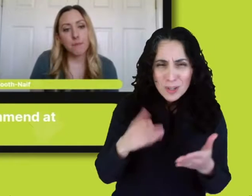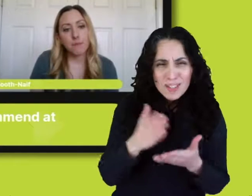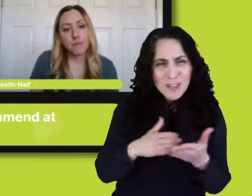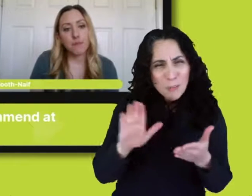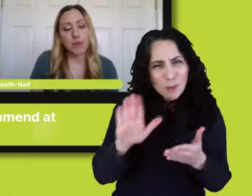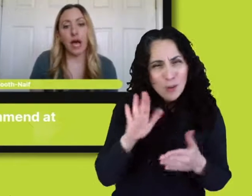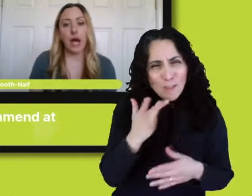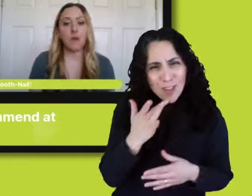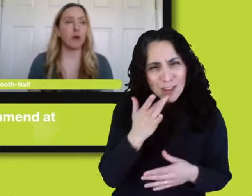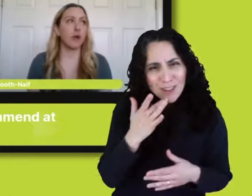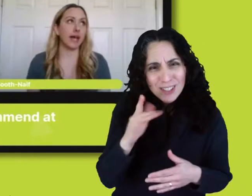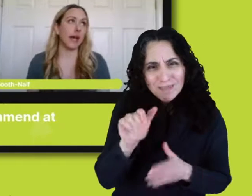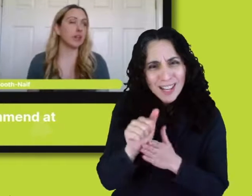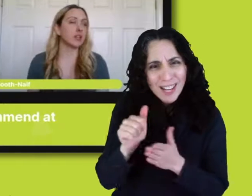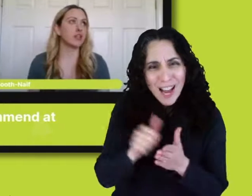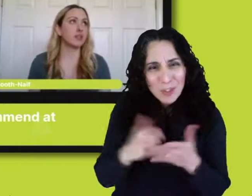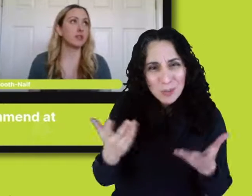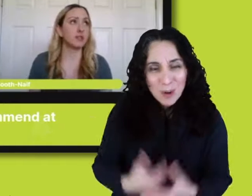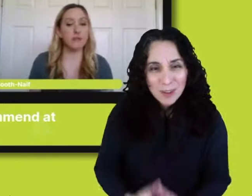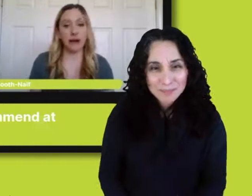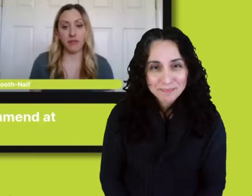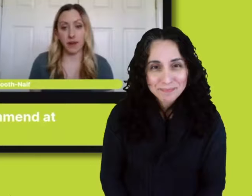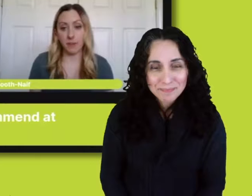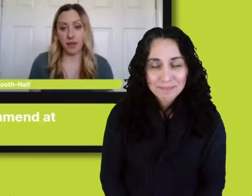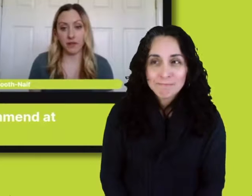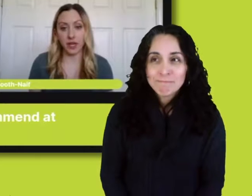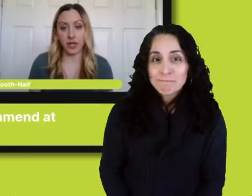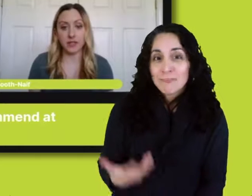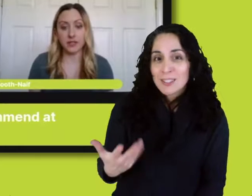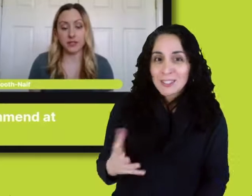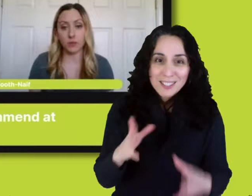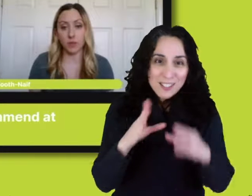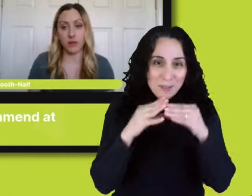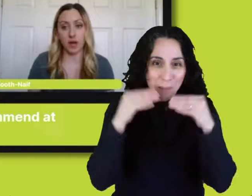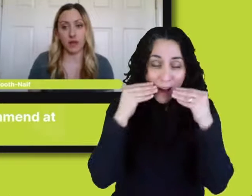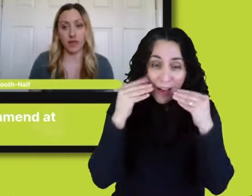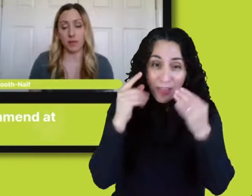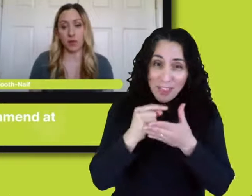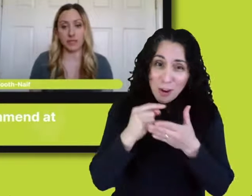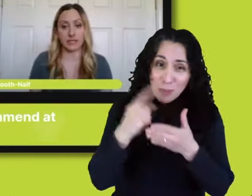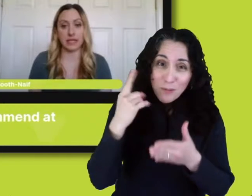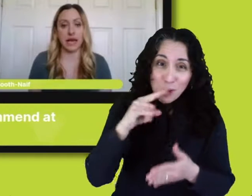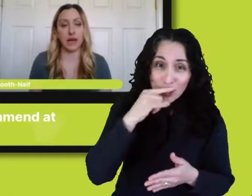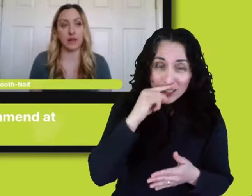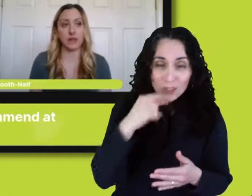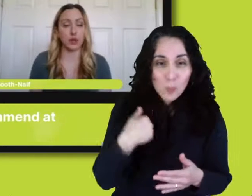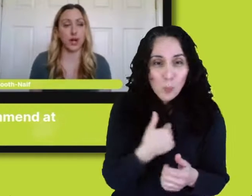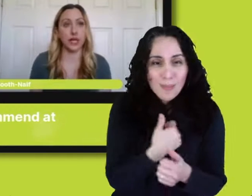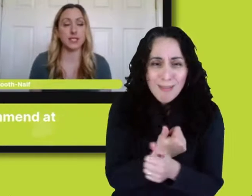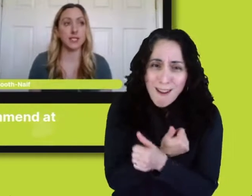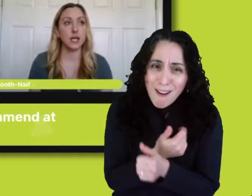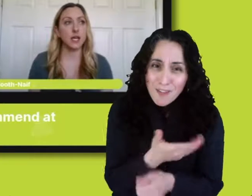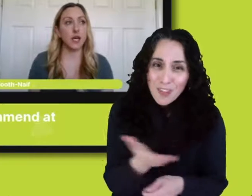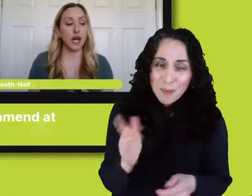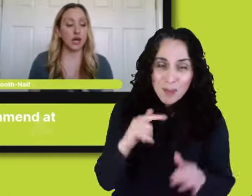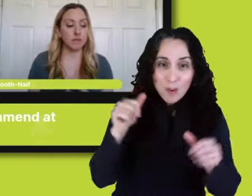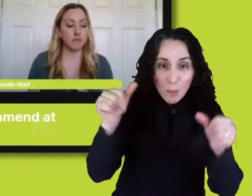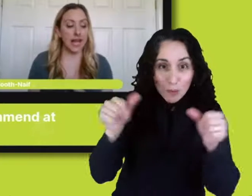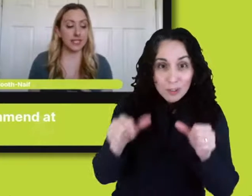follow? Oh my gosh. So Smile Therapy for Kids, they've been posting a lot of